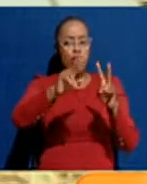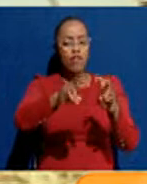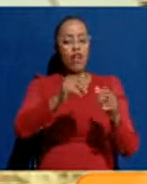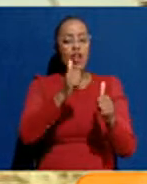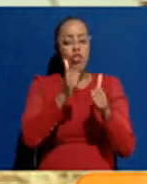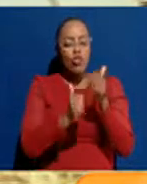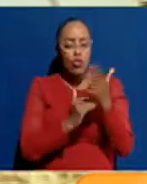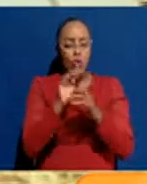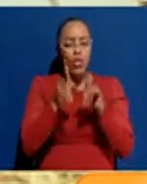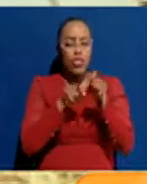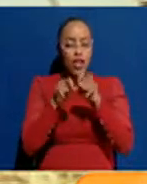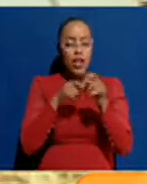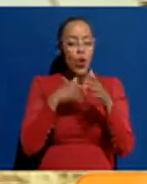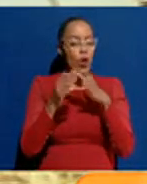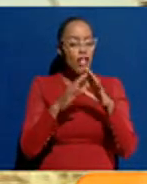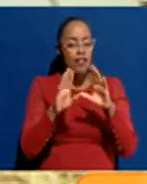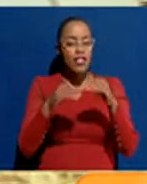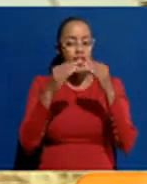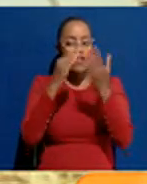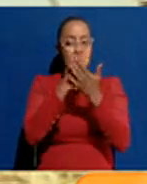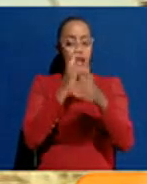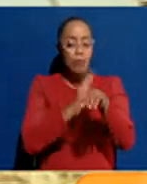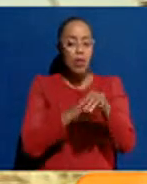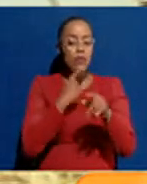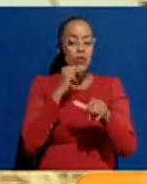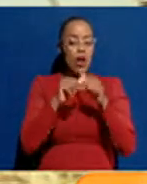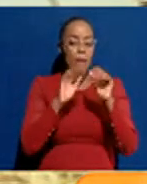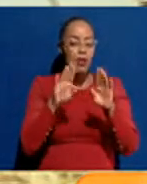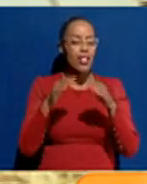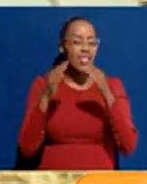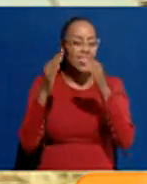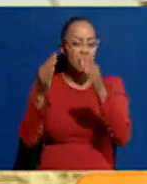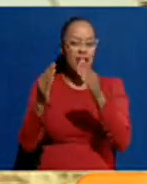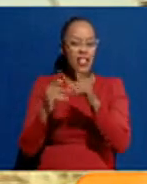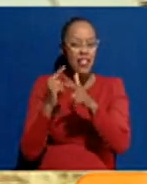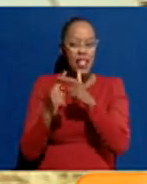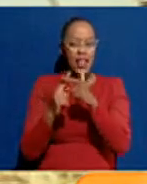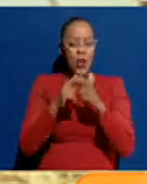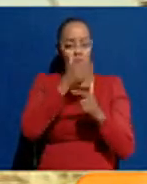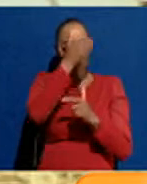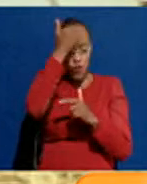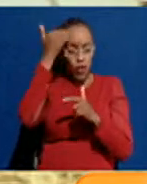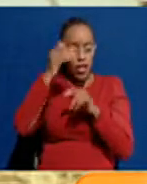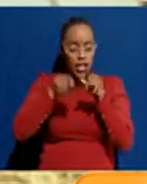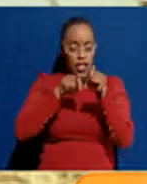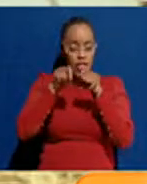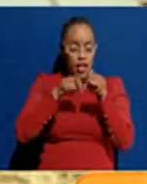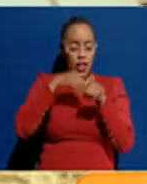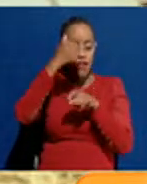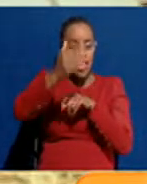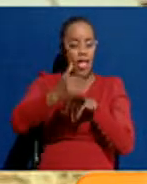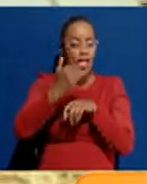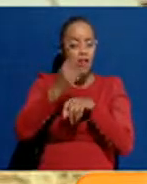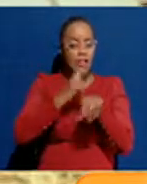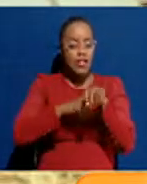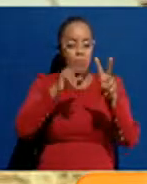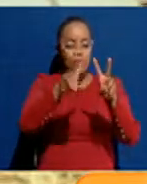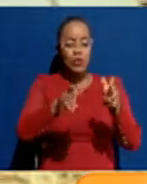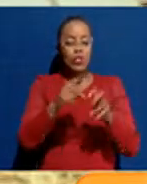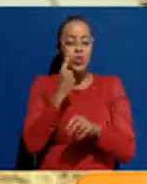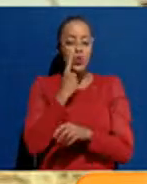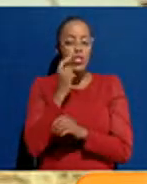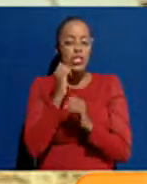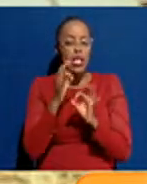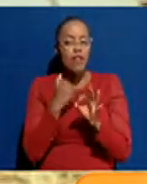regulator, even what is dispatched. At times when we talk about the dispatcher, we forget that the regulator checks it on a daily basis. All right. To see if there